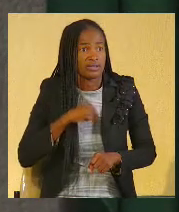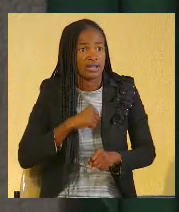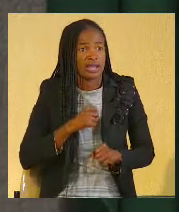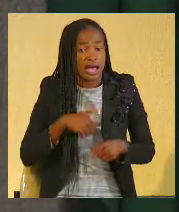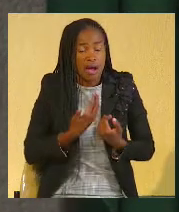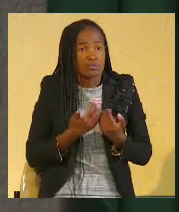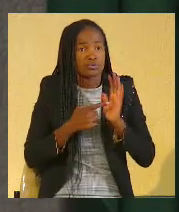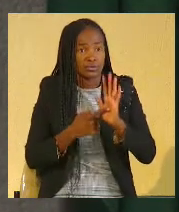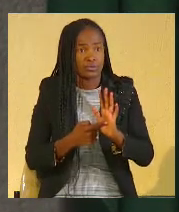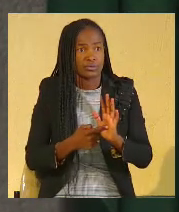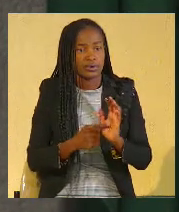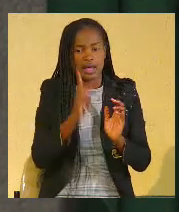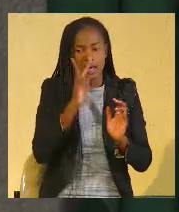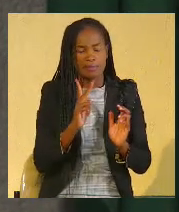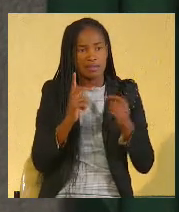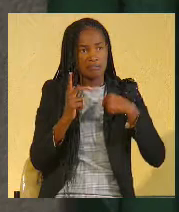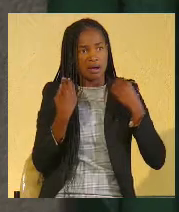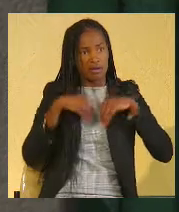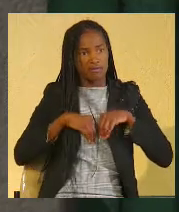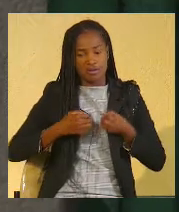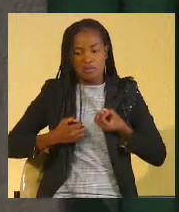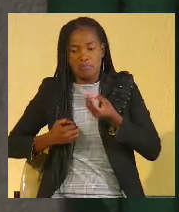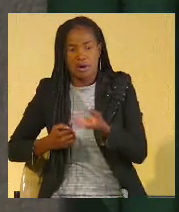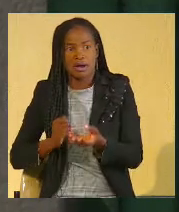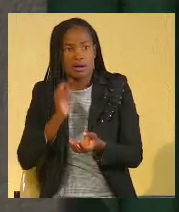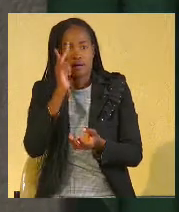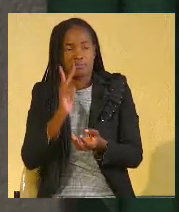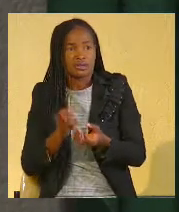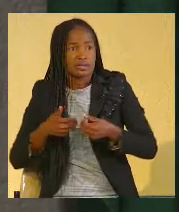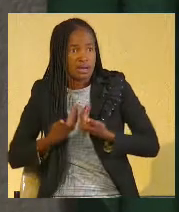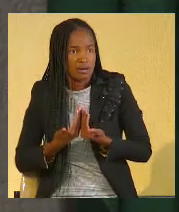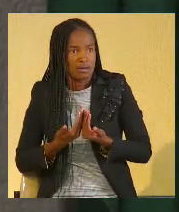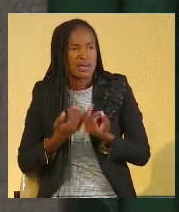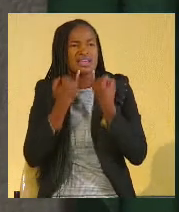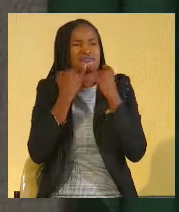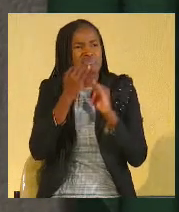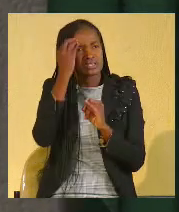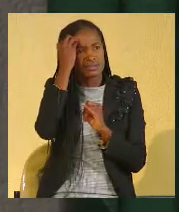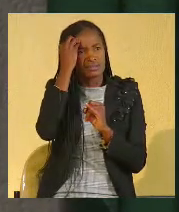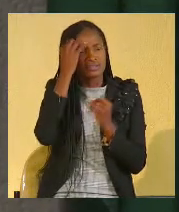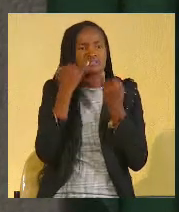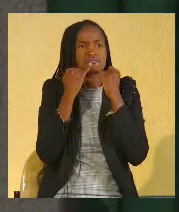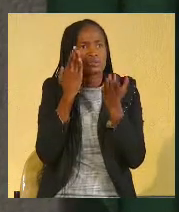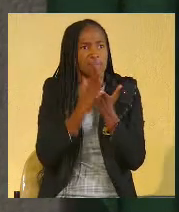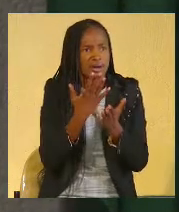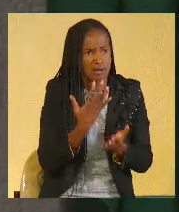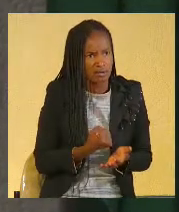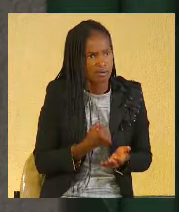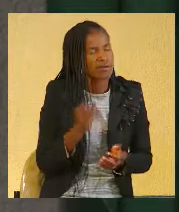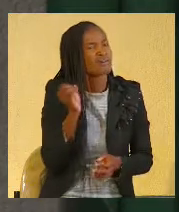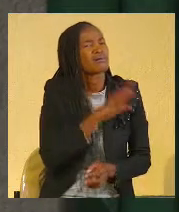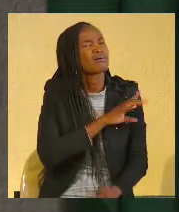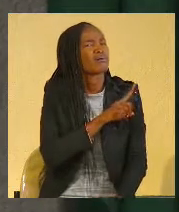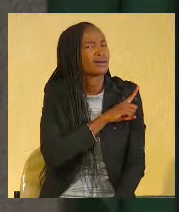person to another person? Once you have that fundamentals, then there is no need for you to be afraid, there is no need for you